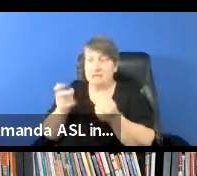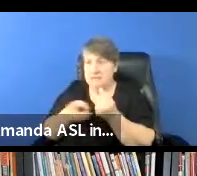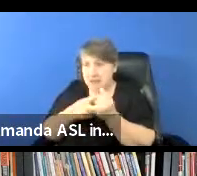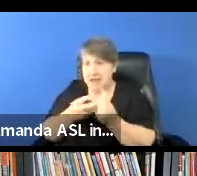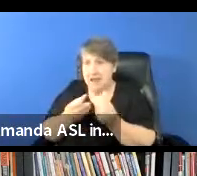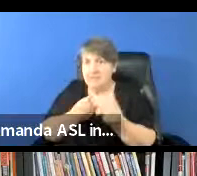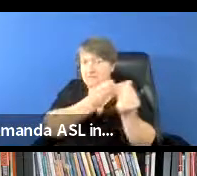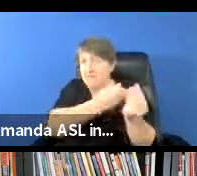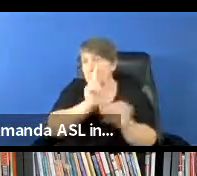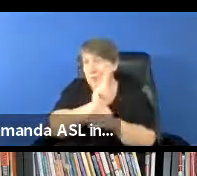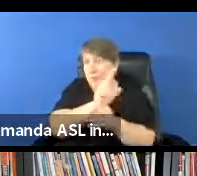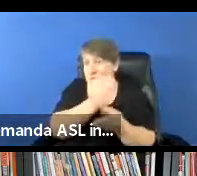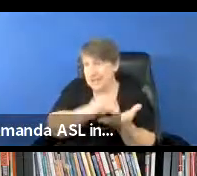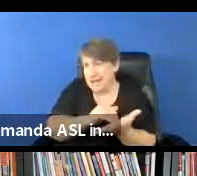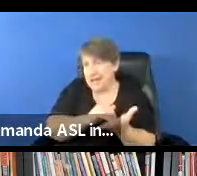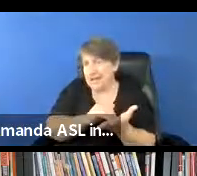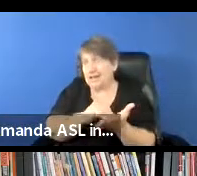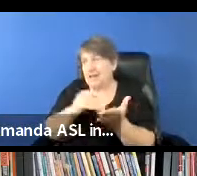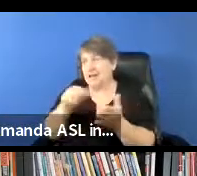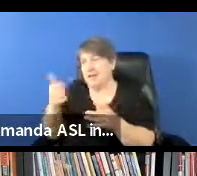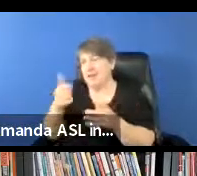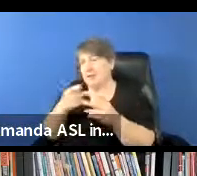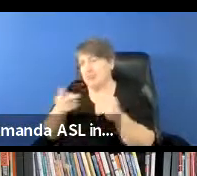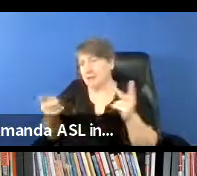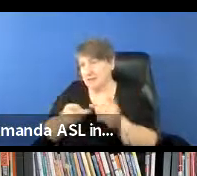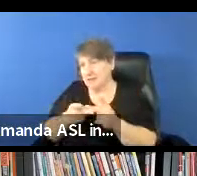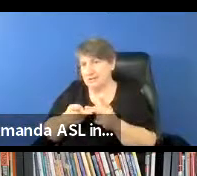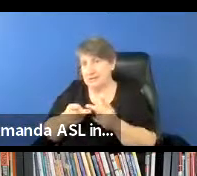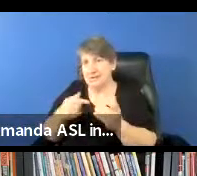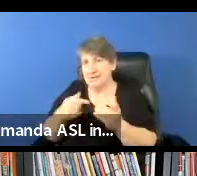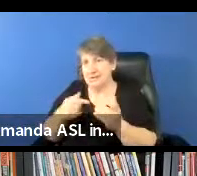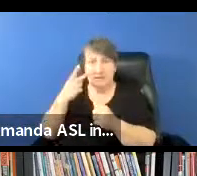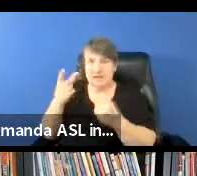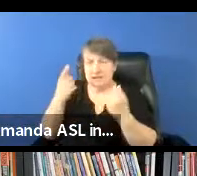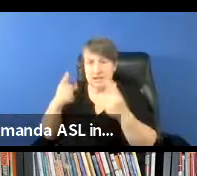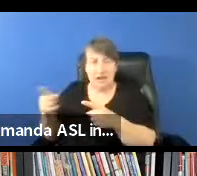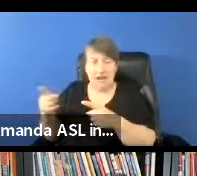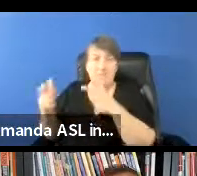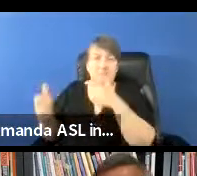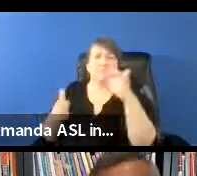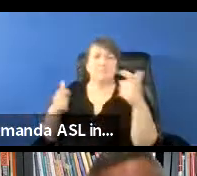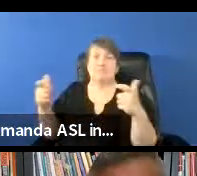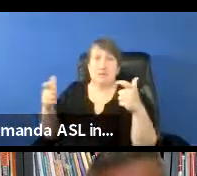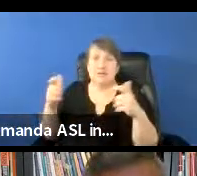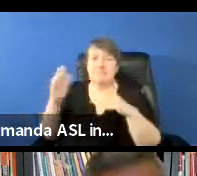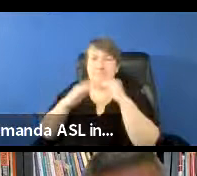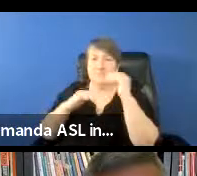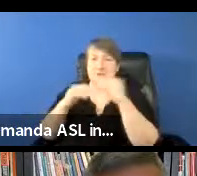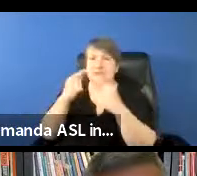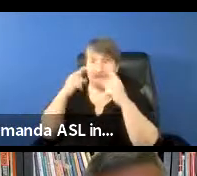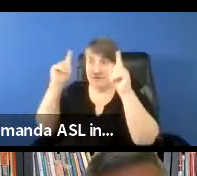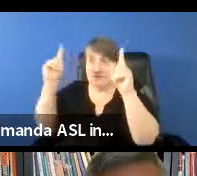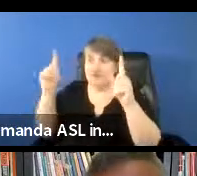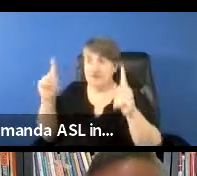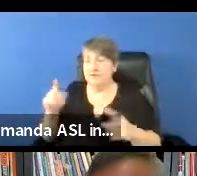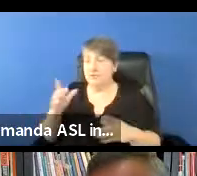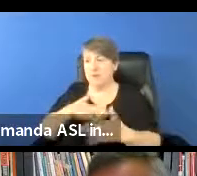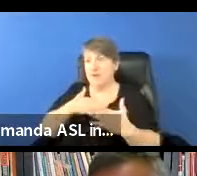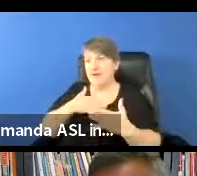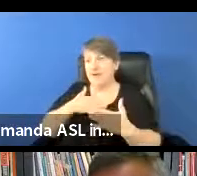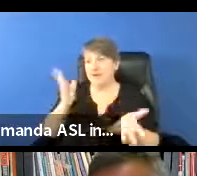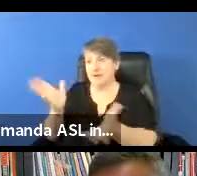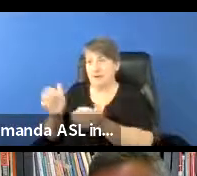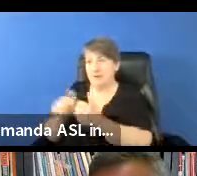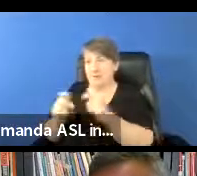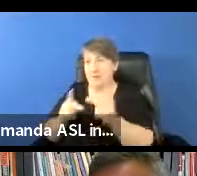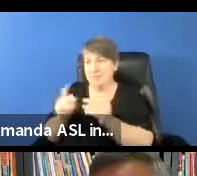you strive to repurpose those. And I've seen it done on large capital projects pretty effectively. So happy to talk with people more